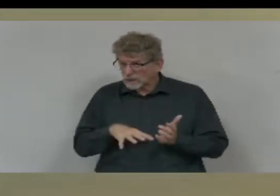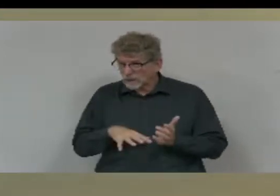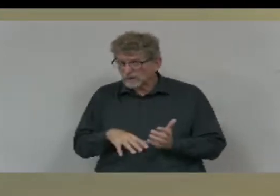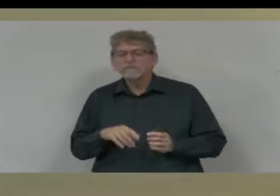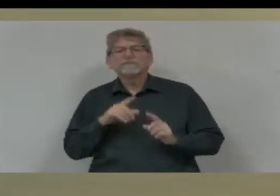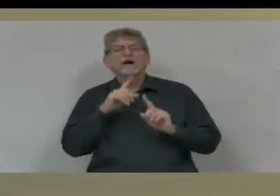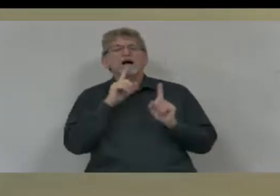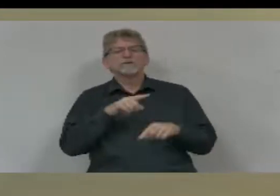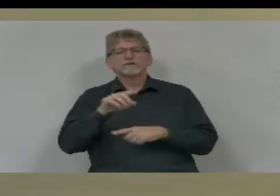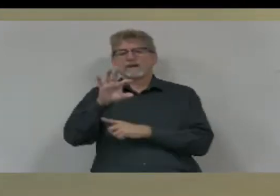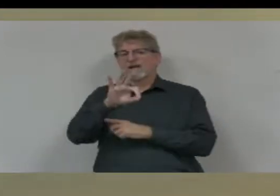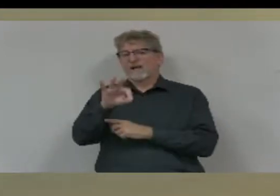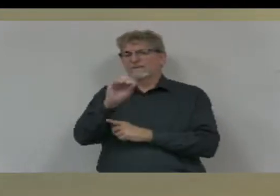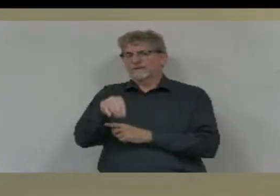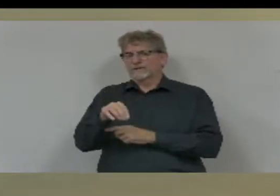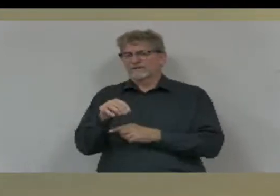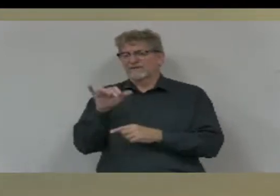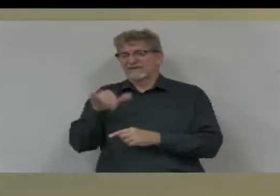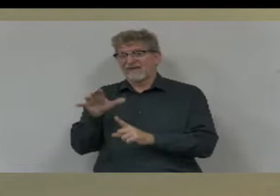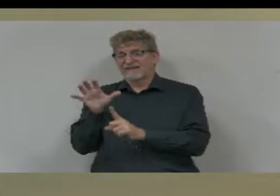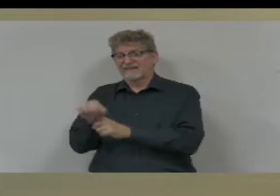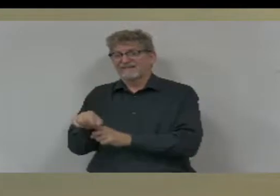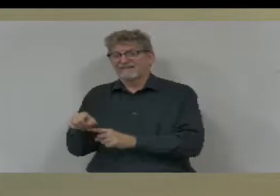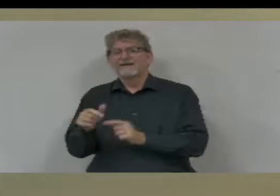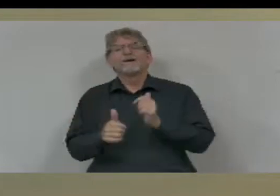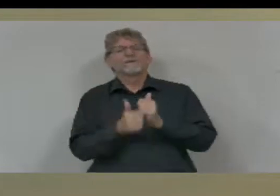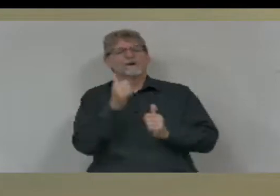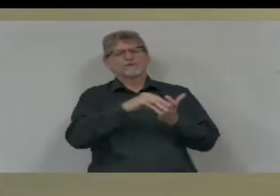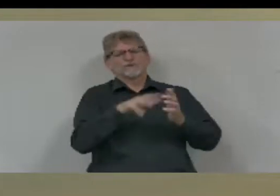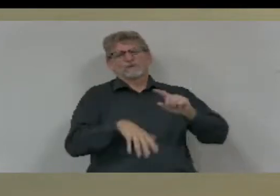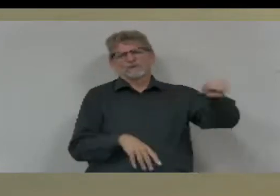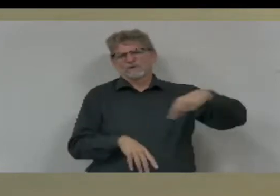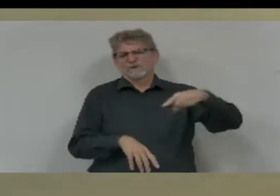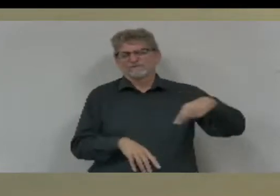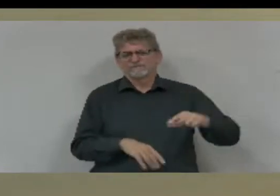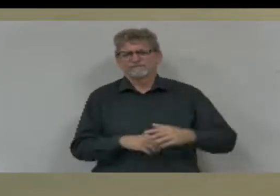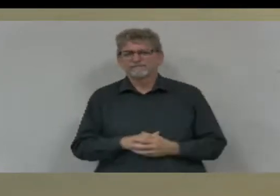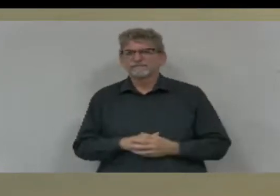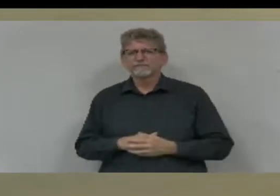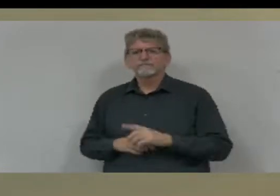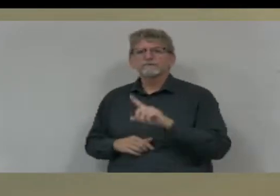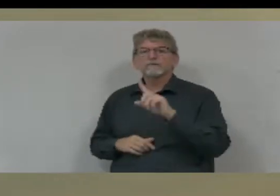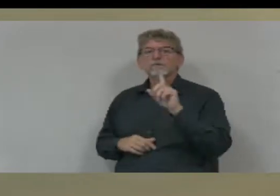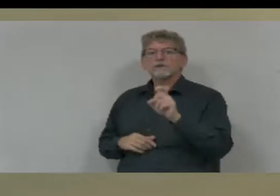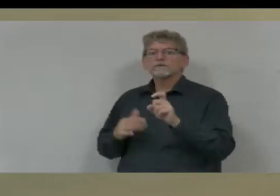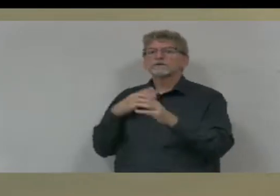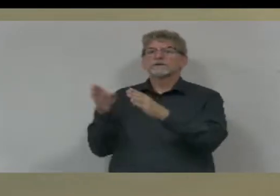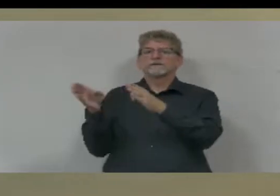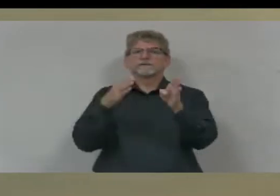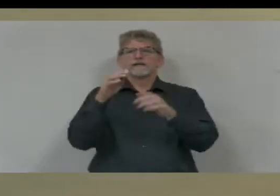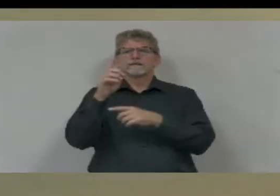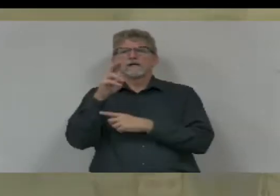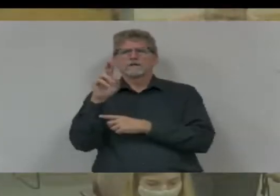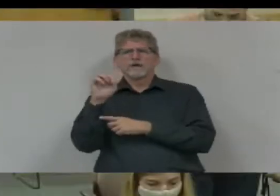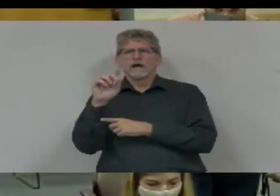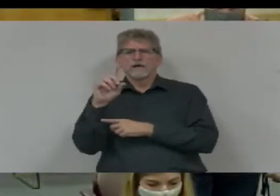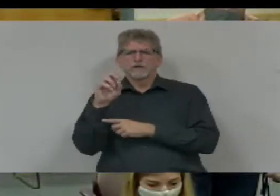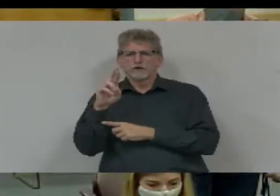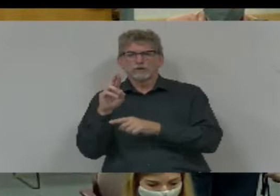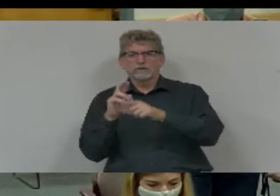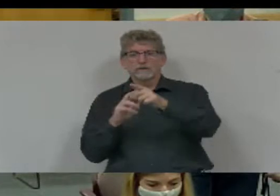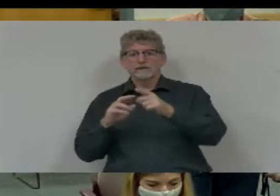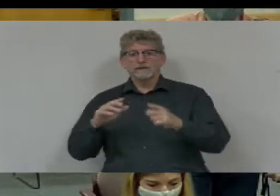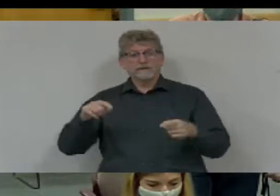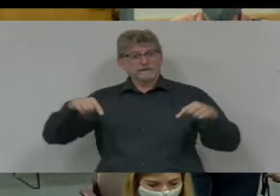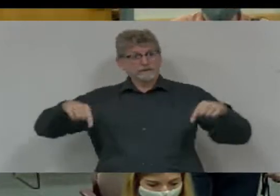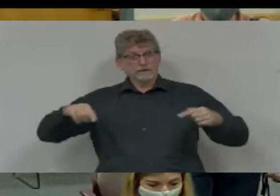been students. Okay, gotcha. And then for Dr. Adler or whoever else, is the city planning to do anything more